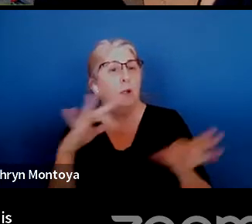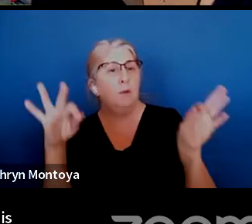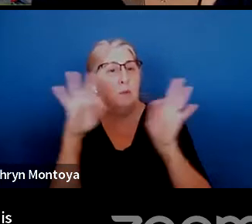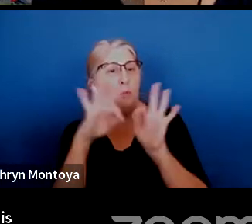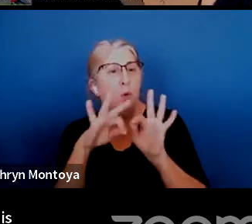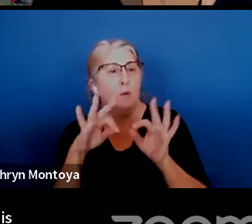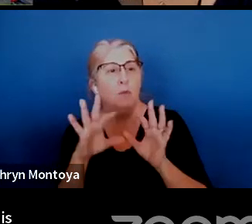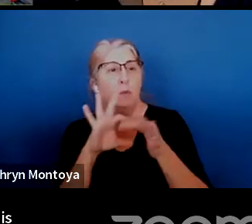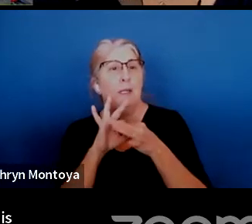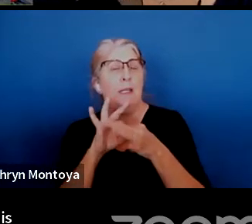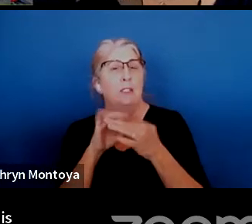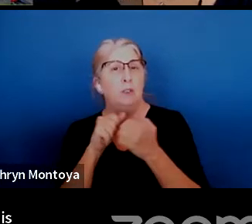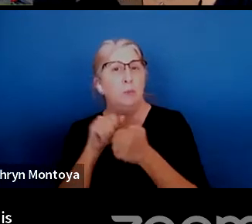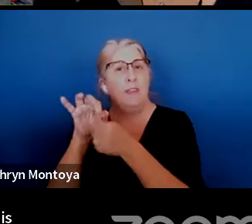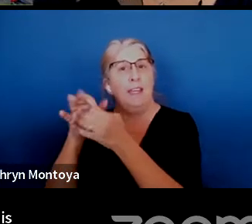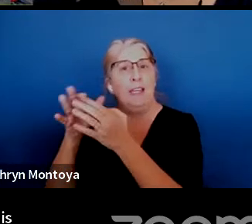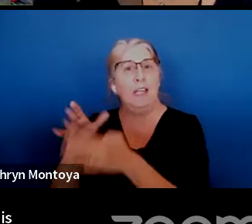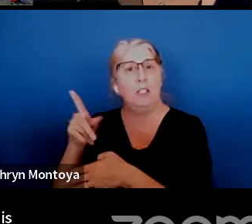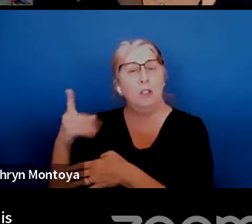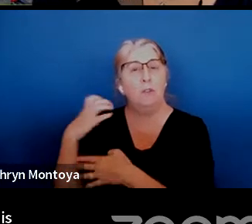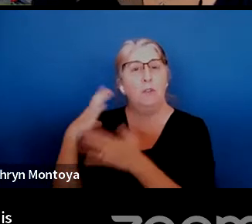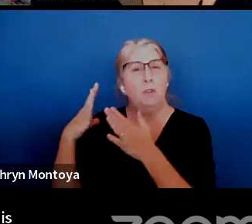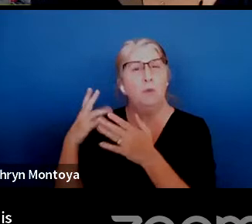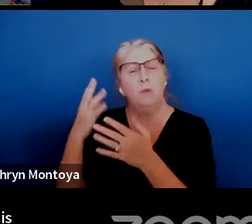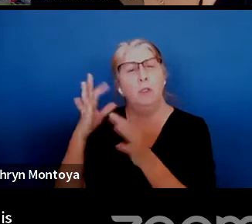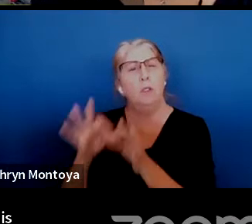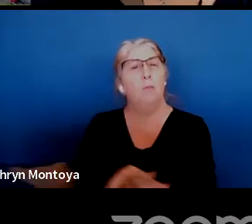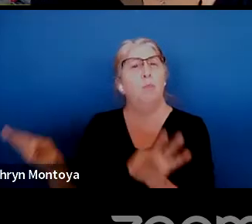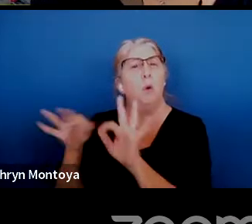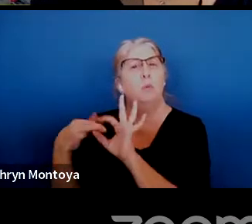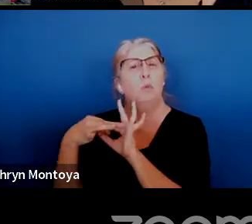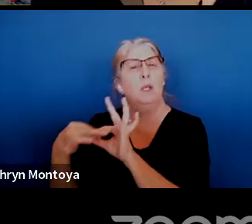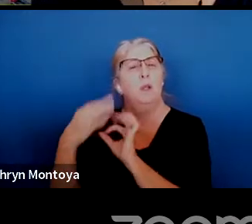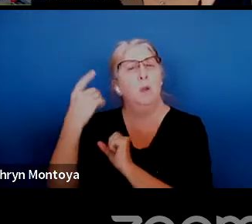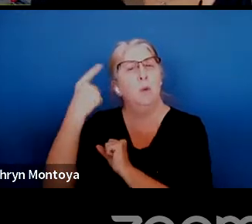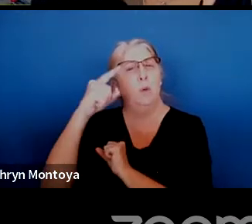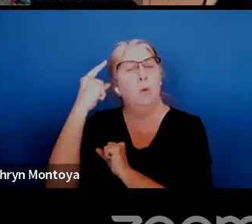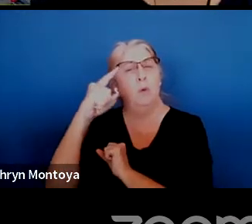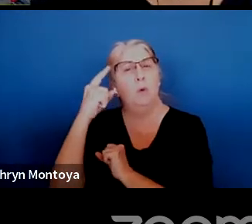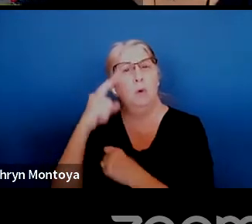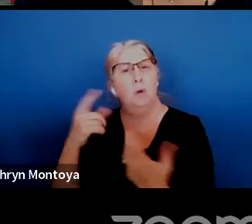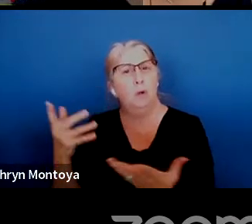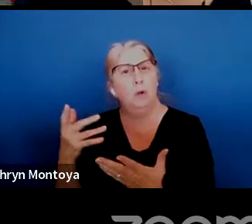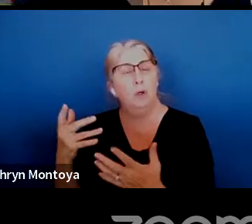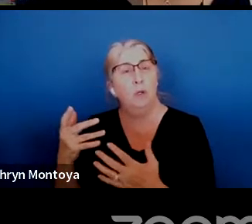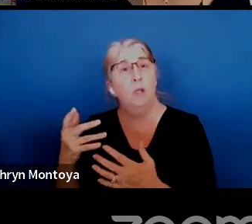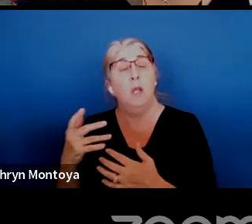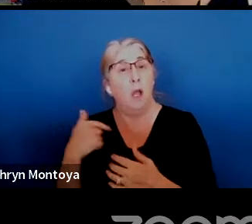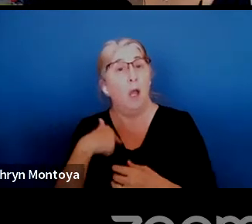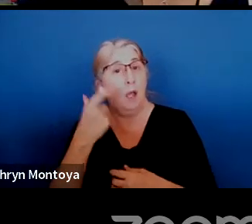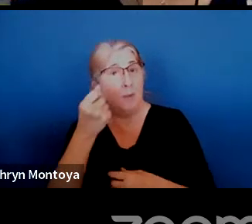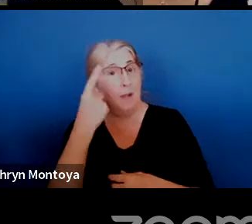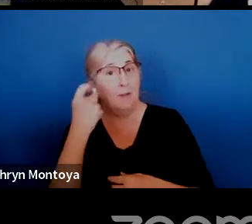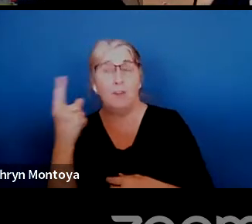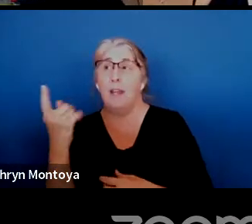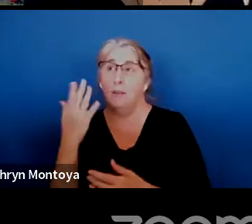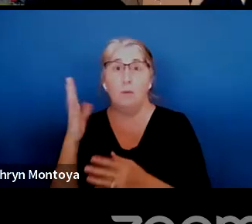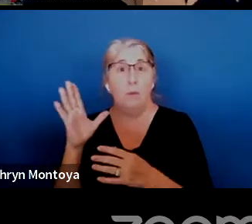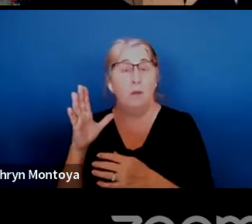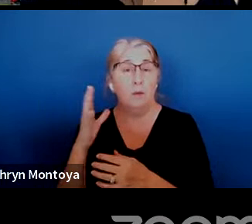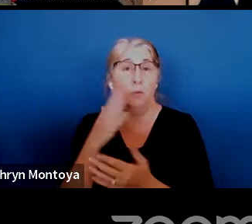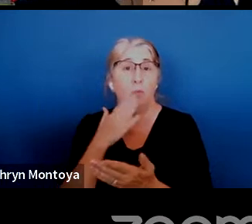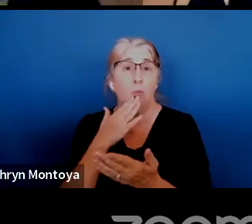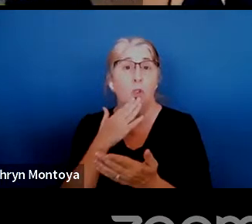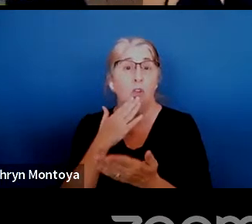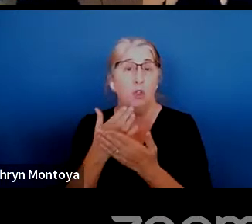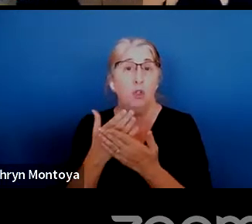officials important? Because that's also a good thing. Once you get on their good side and you kind of become more familiar with them, hopefully they'll treat you